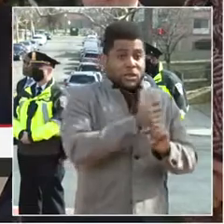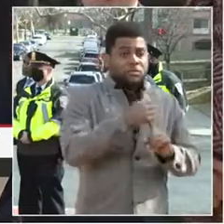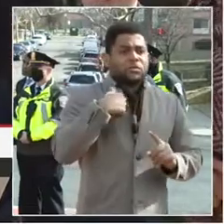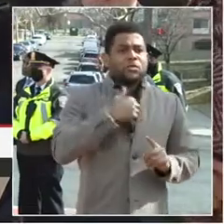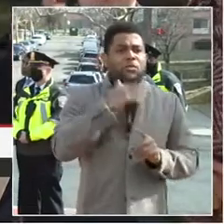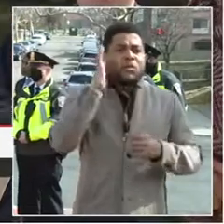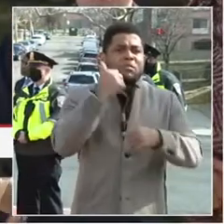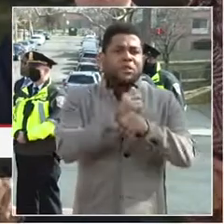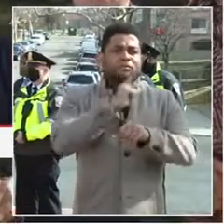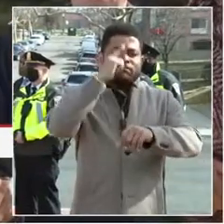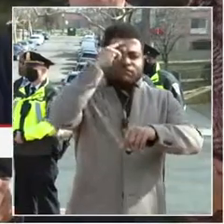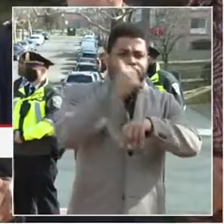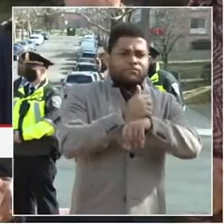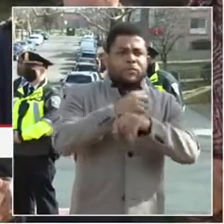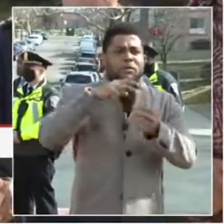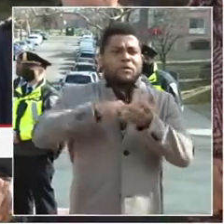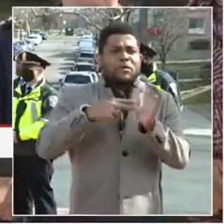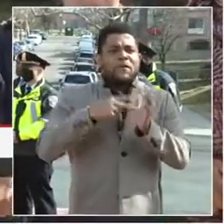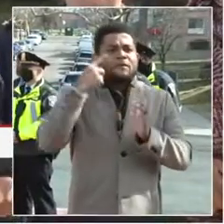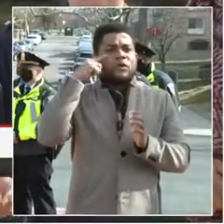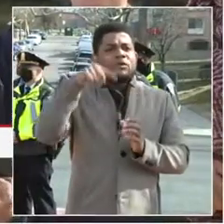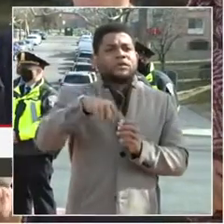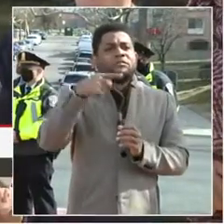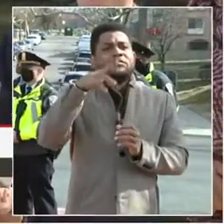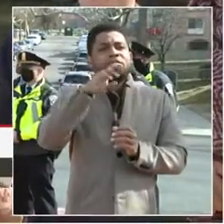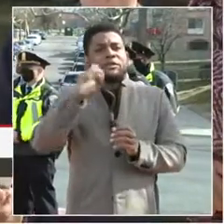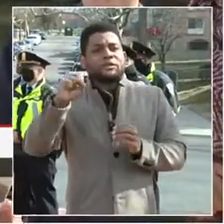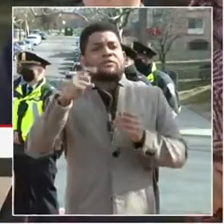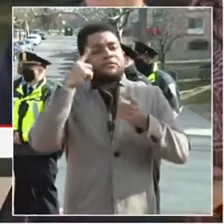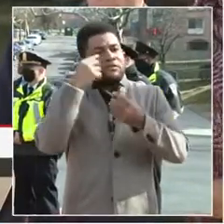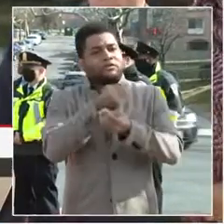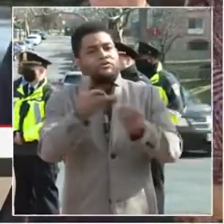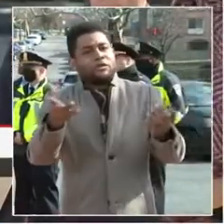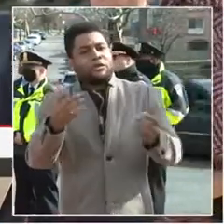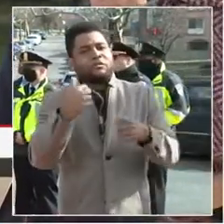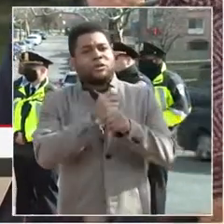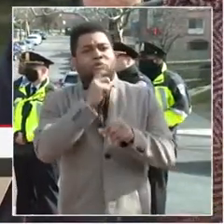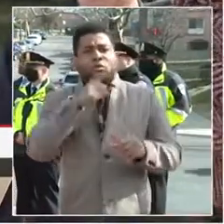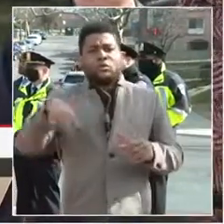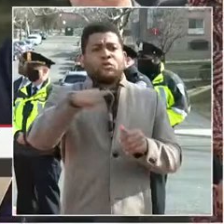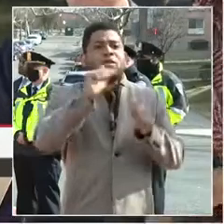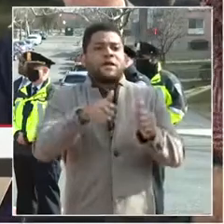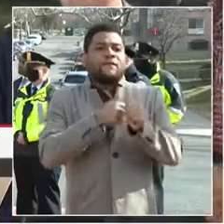press releases and let you guys just kind of follow these cases through the system.